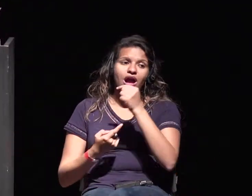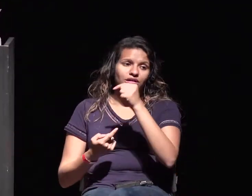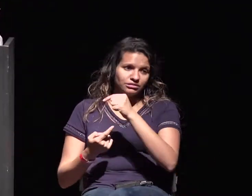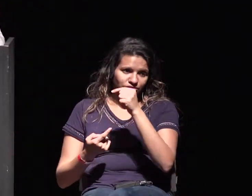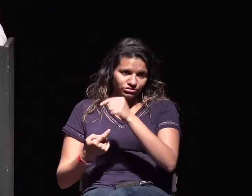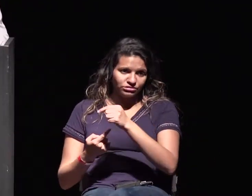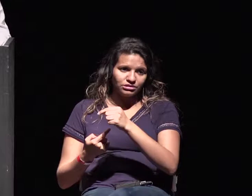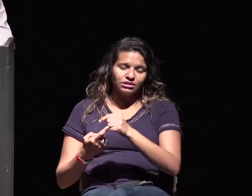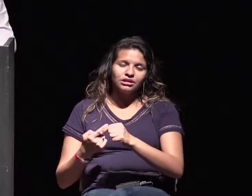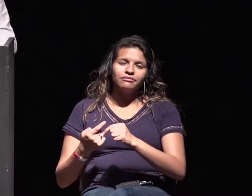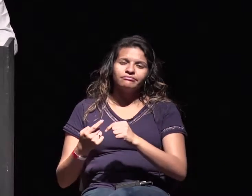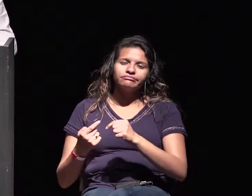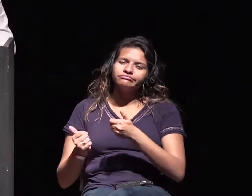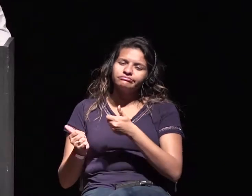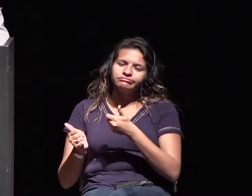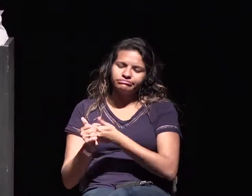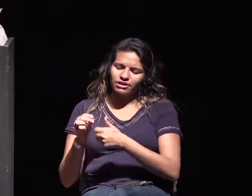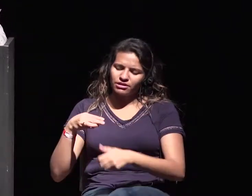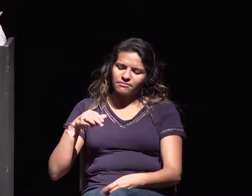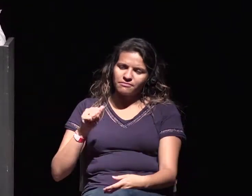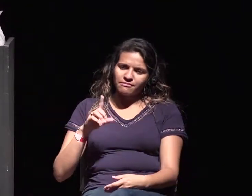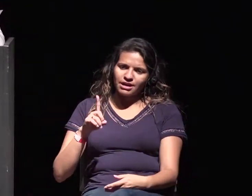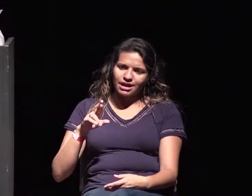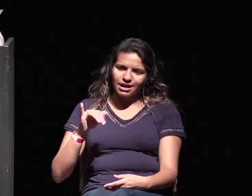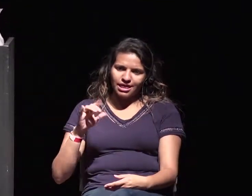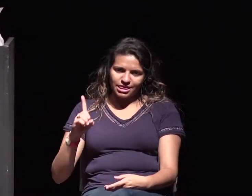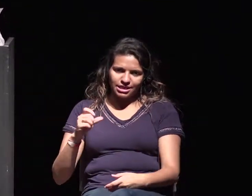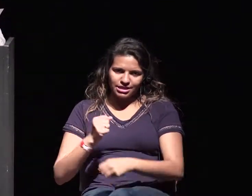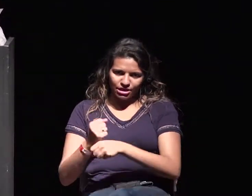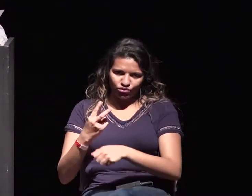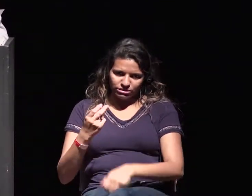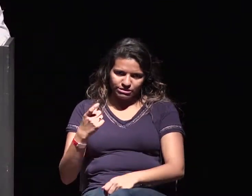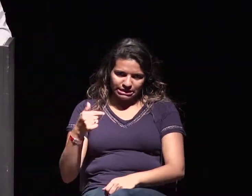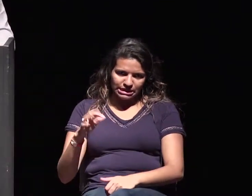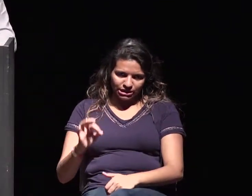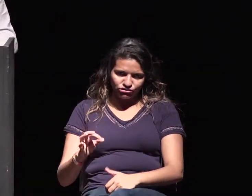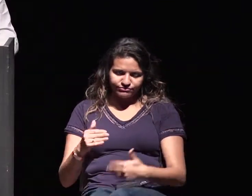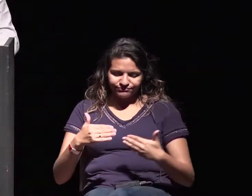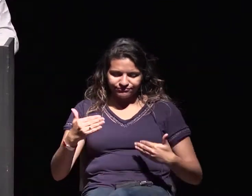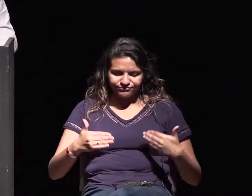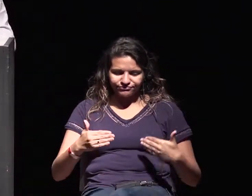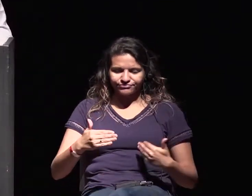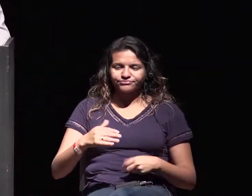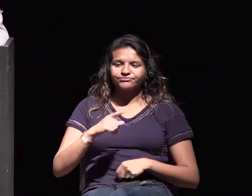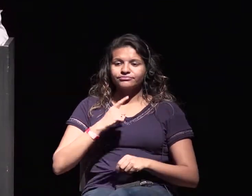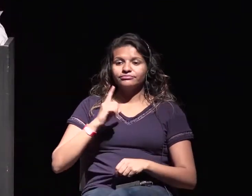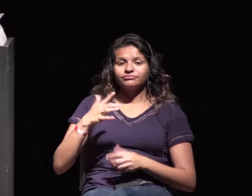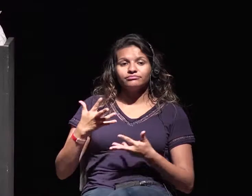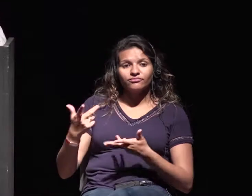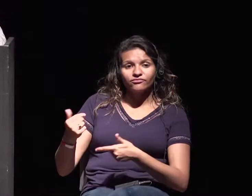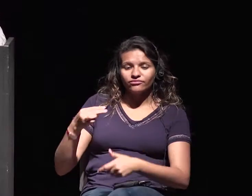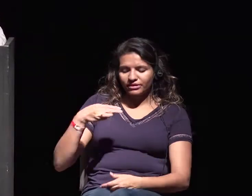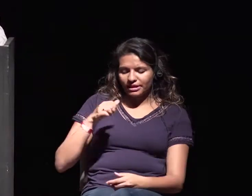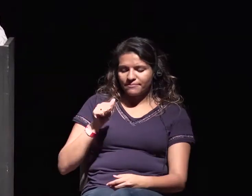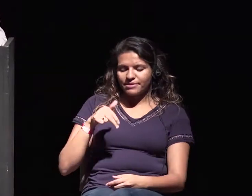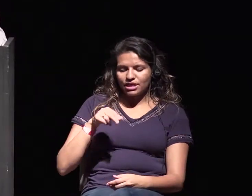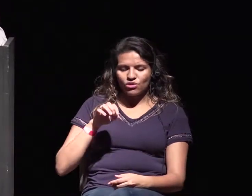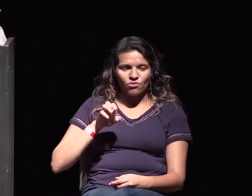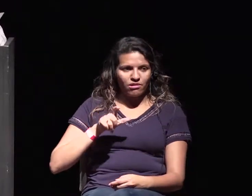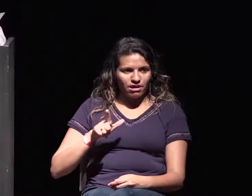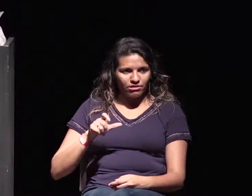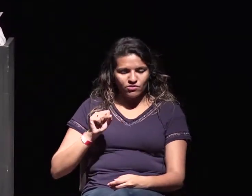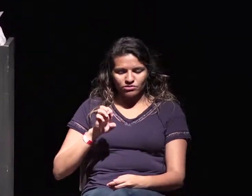Thanks to an invitation by Manuel Segade, the director. A choreographed exhibition was reprised, reworked,